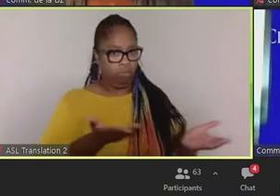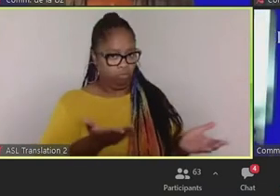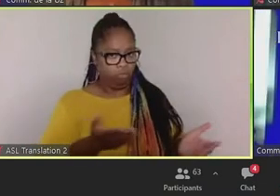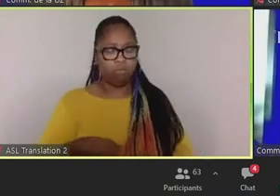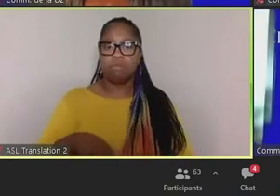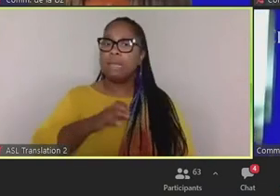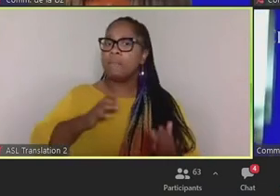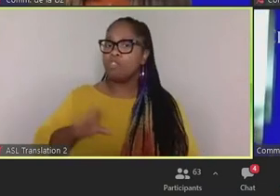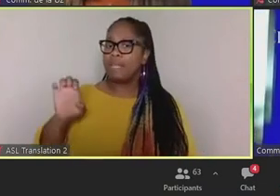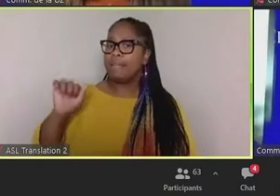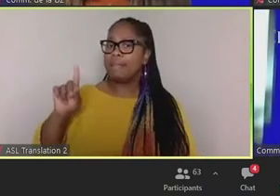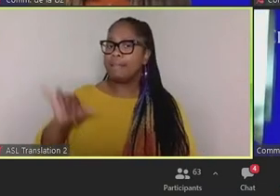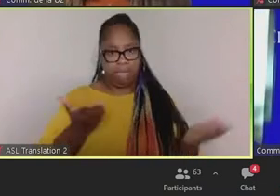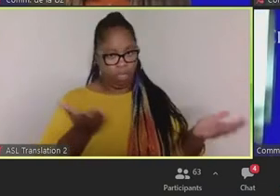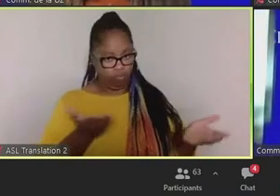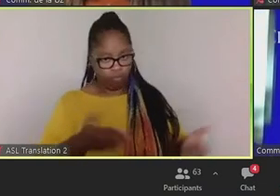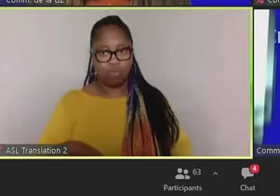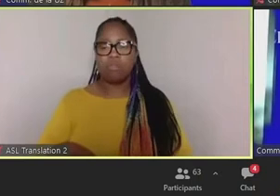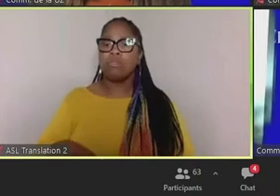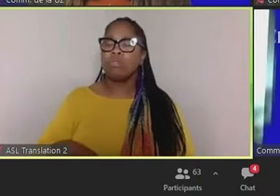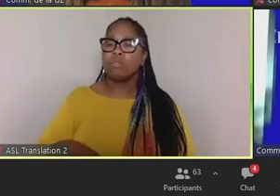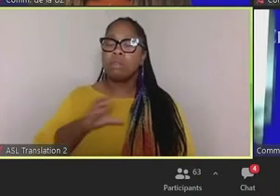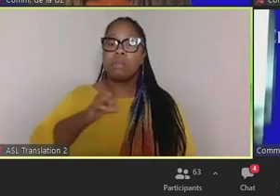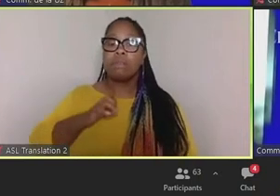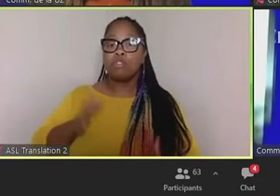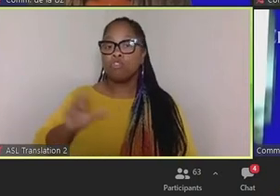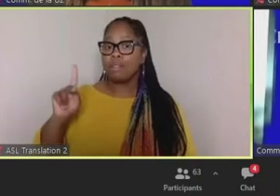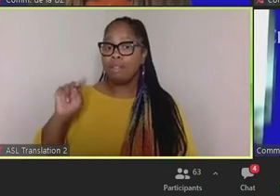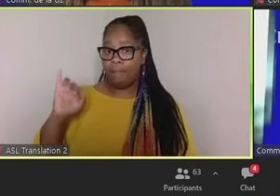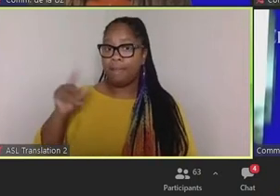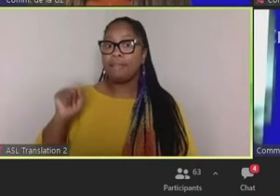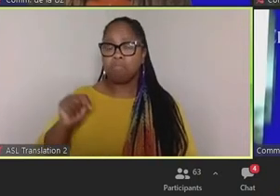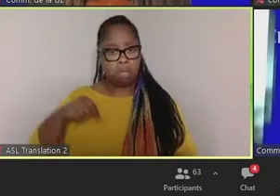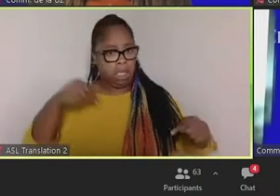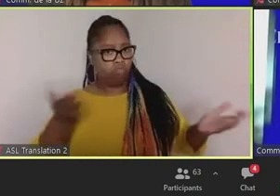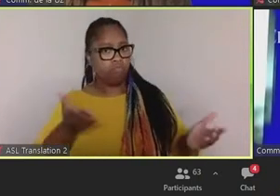Commissioner Eady. Here. Commissioner Knight. Here.